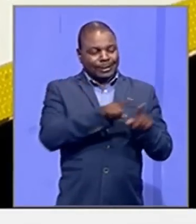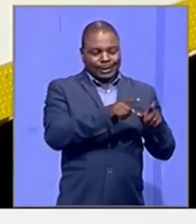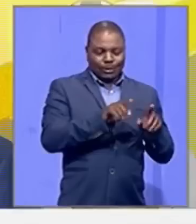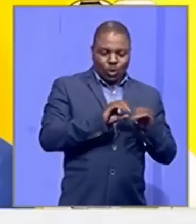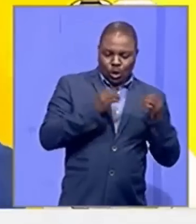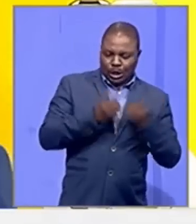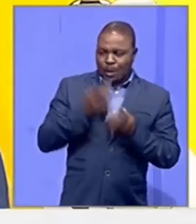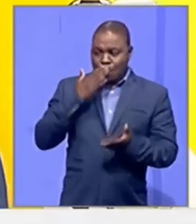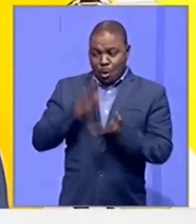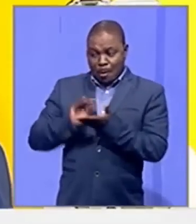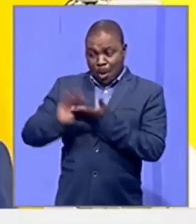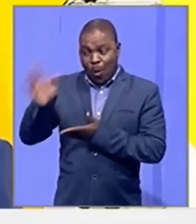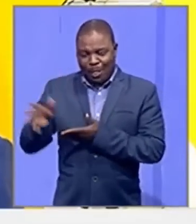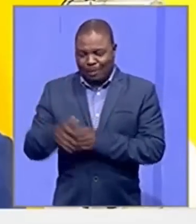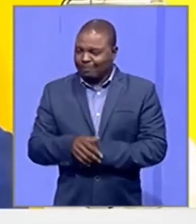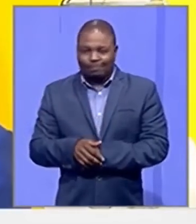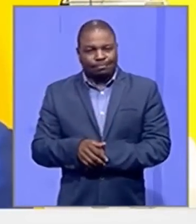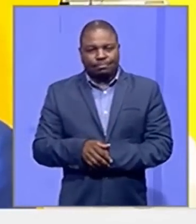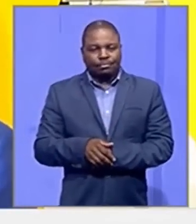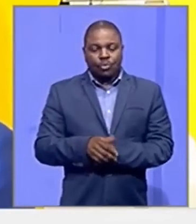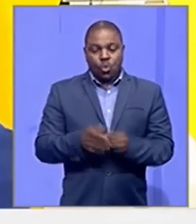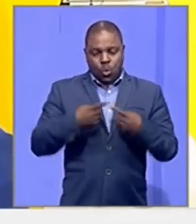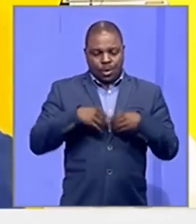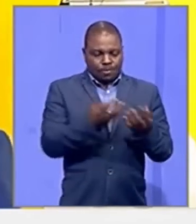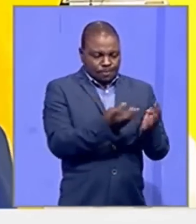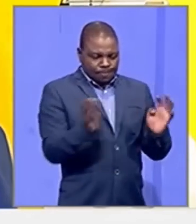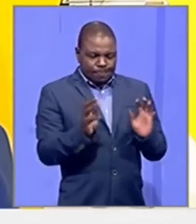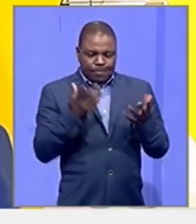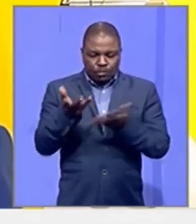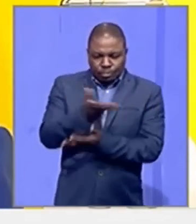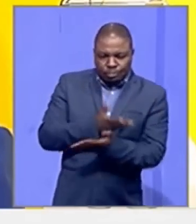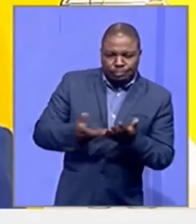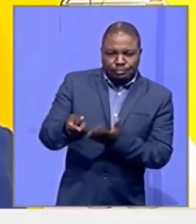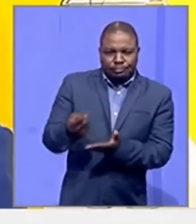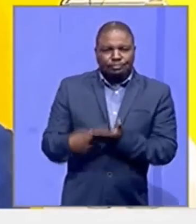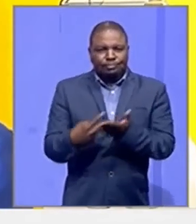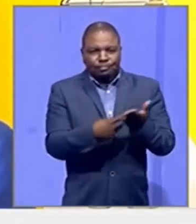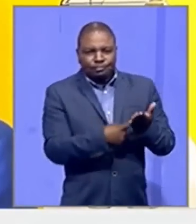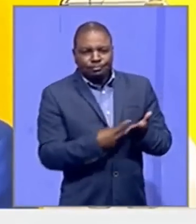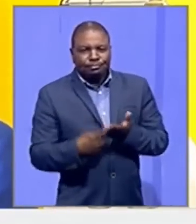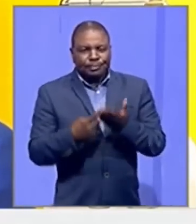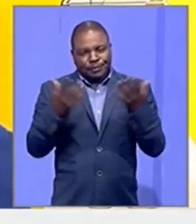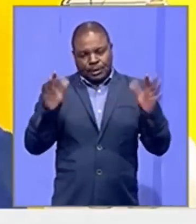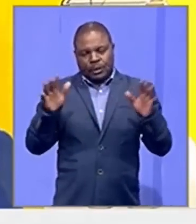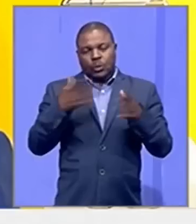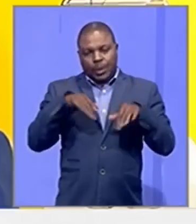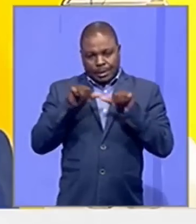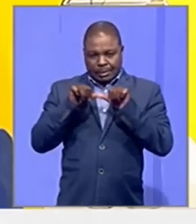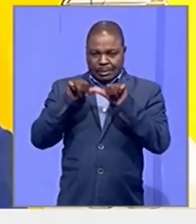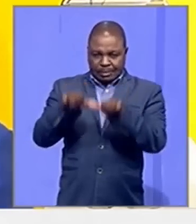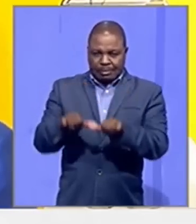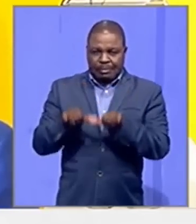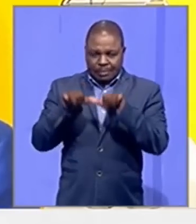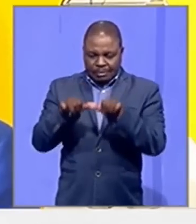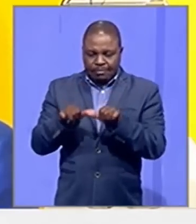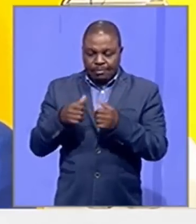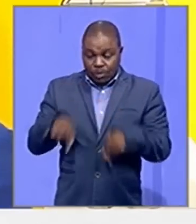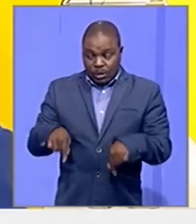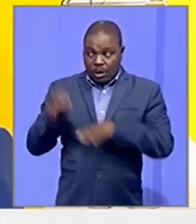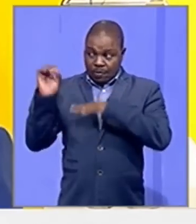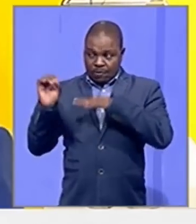selo. We had a round table where we engaged each other. So we are going to continue the discussions this